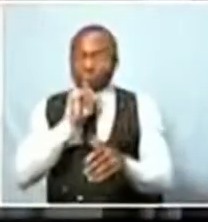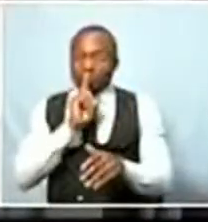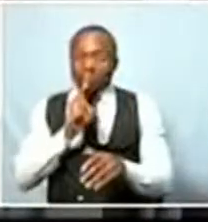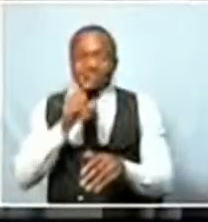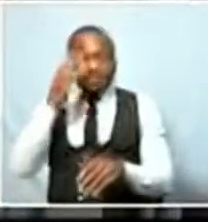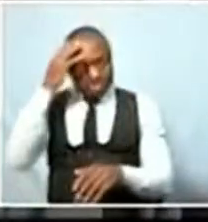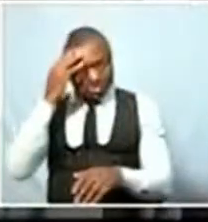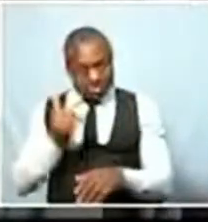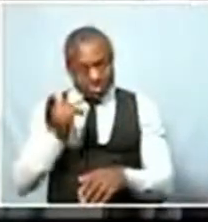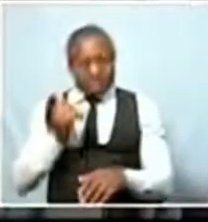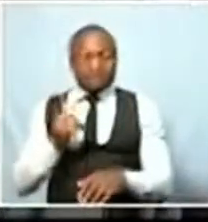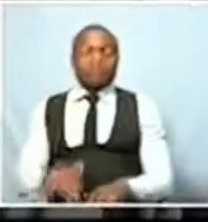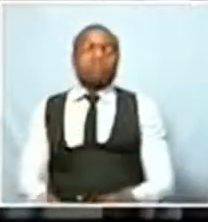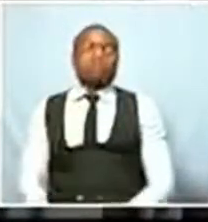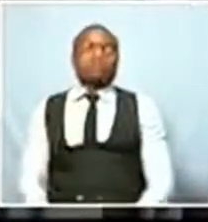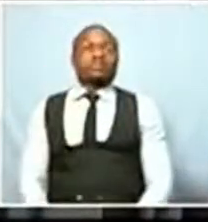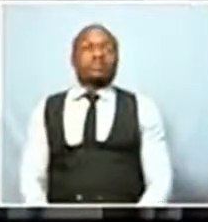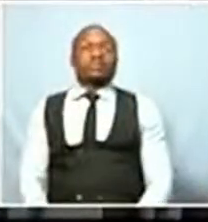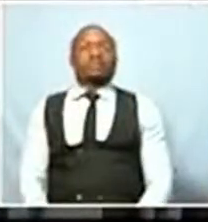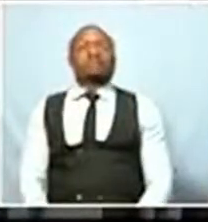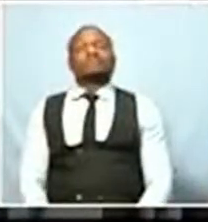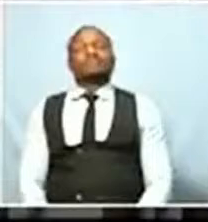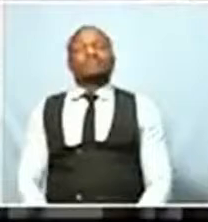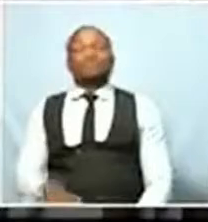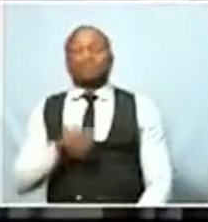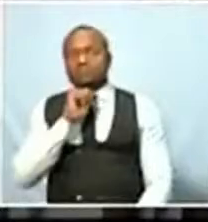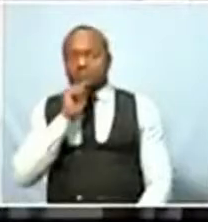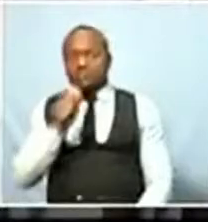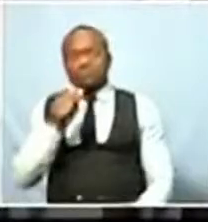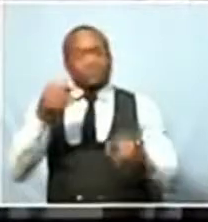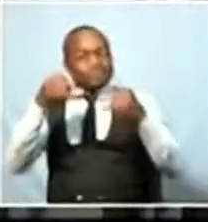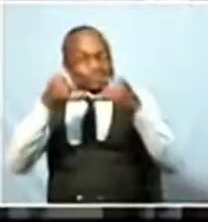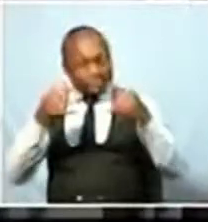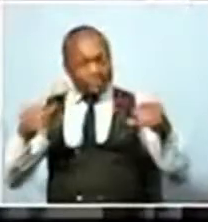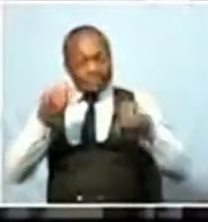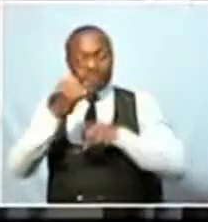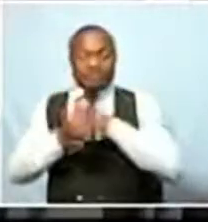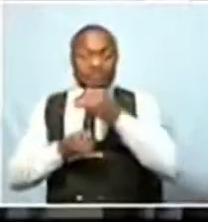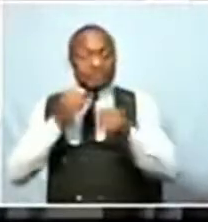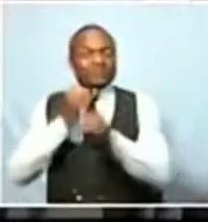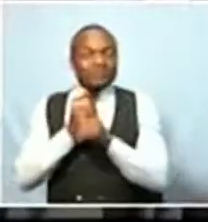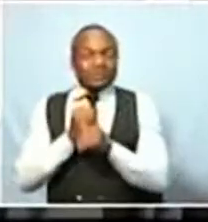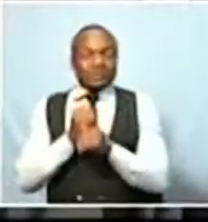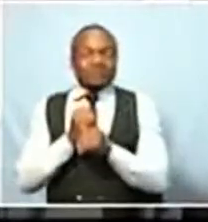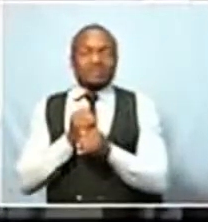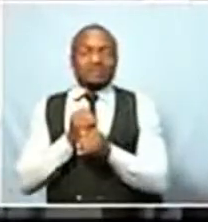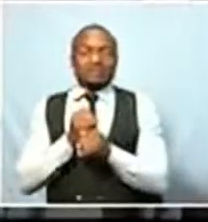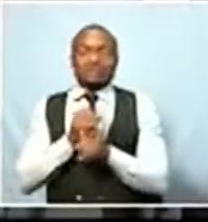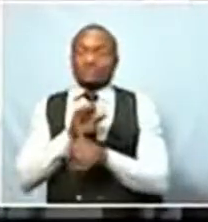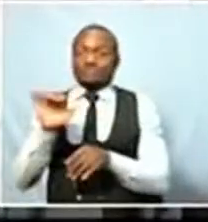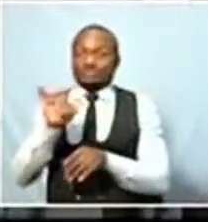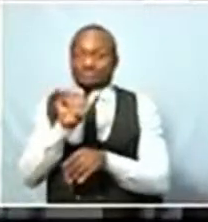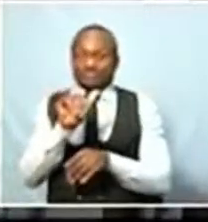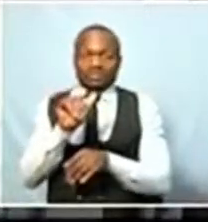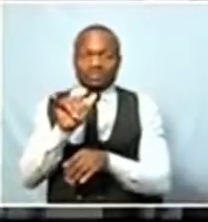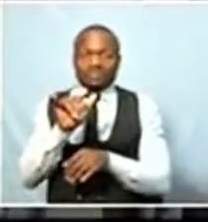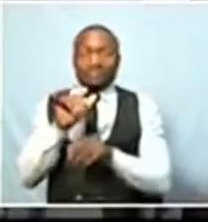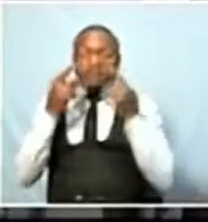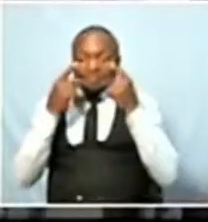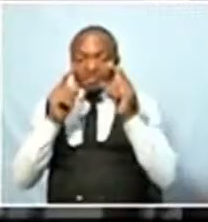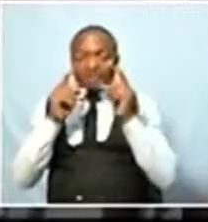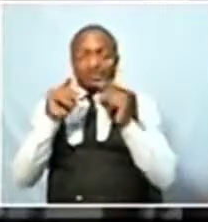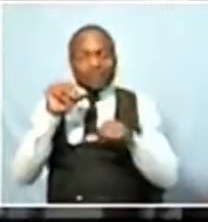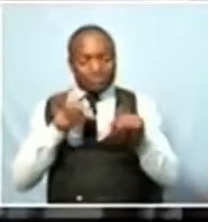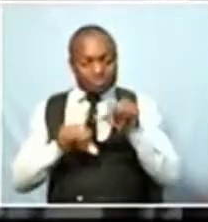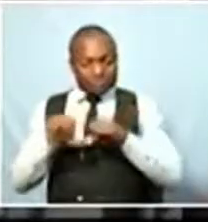is why it has been not in line with international standards all along. So the Public Audit